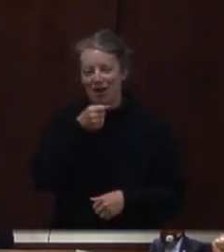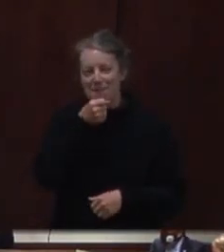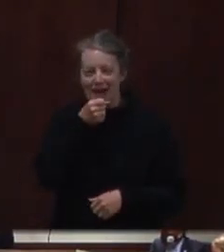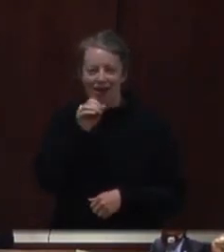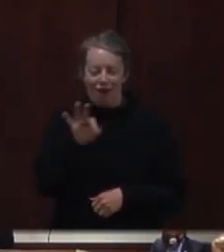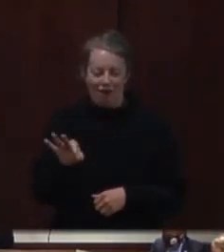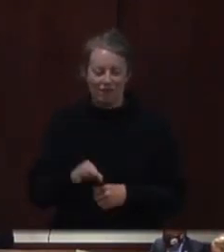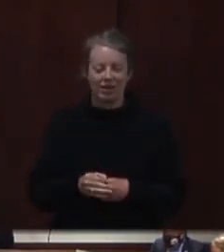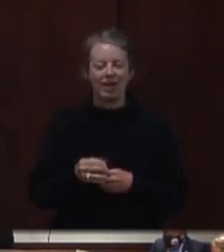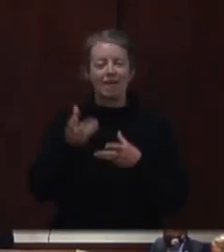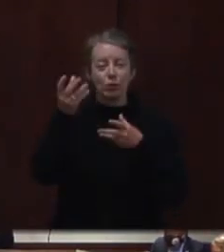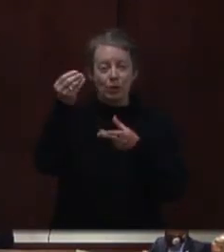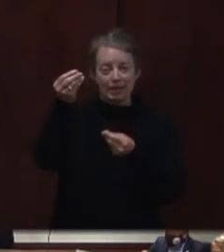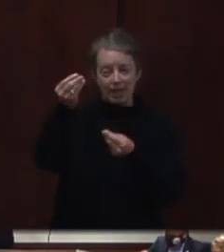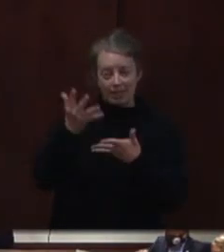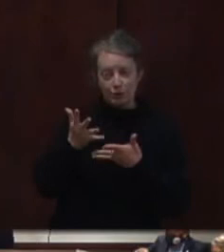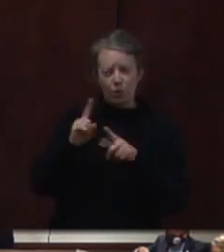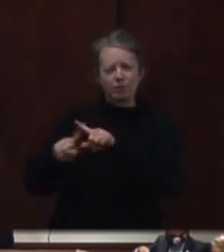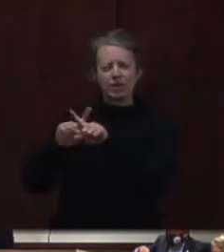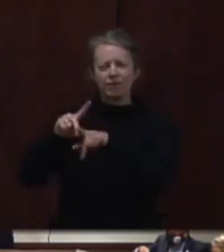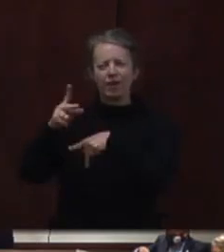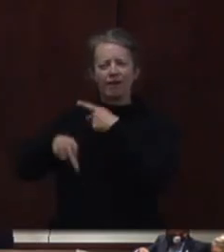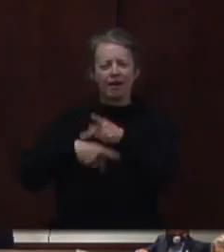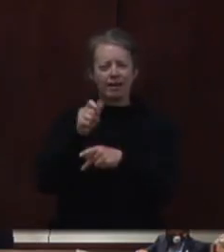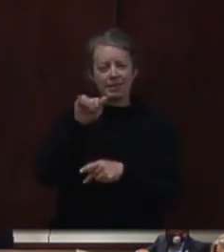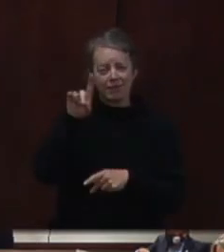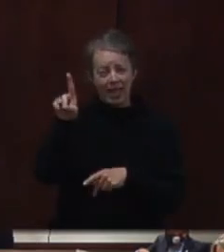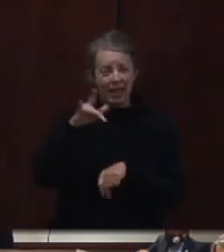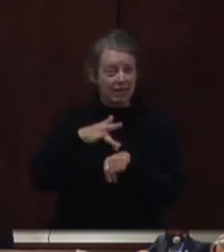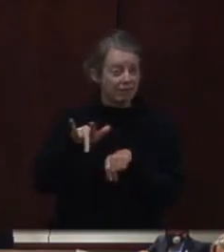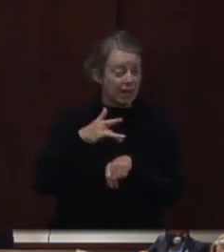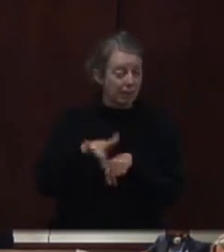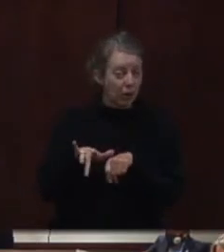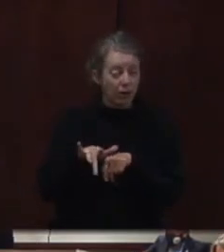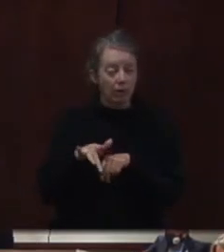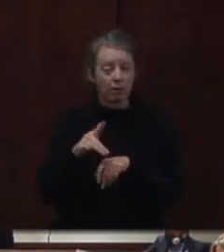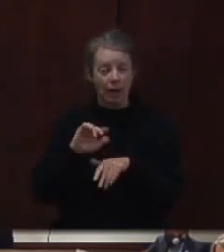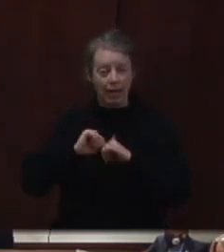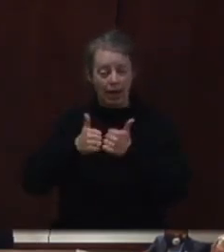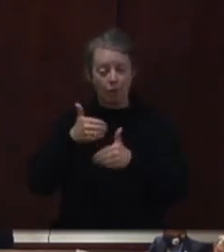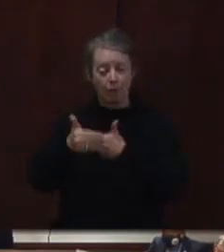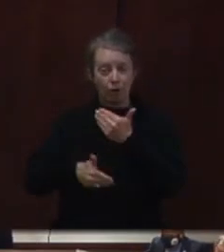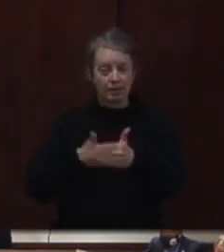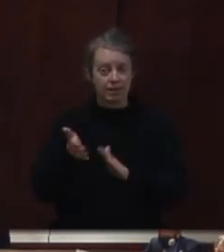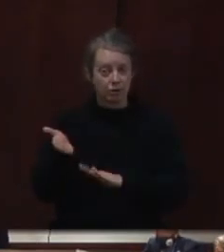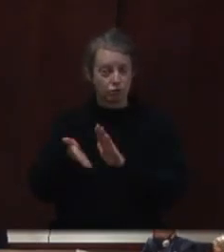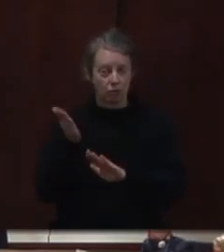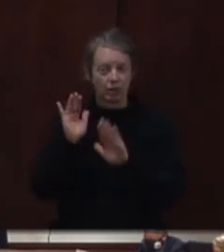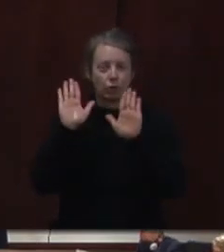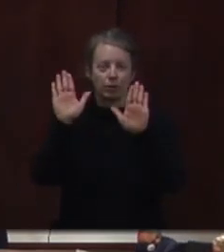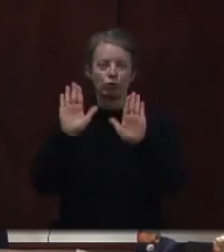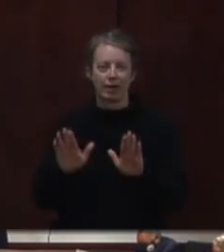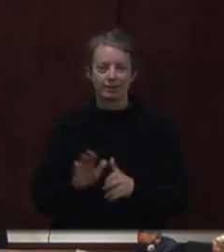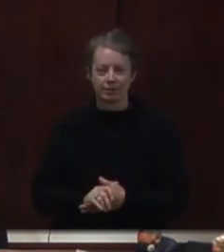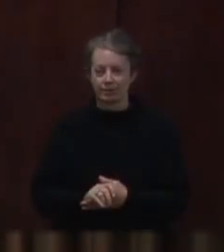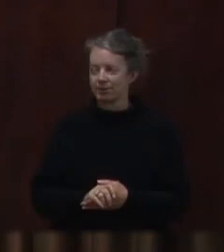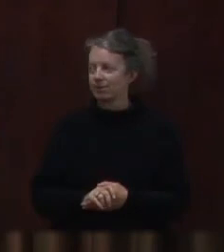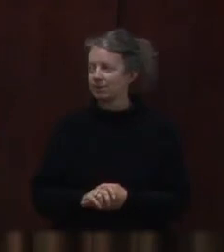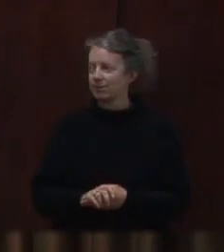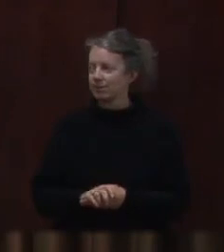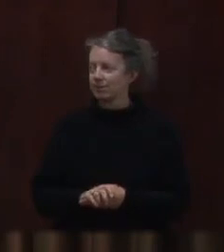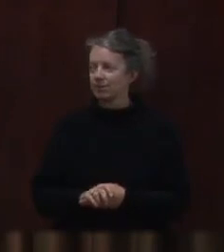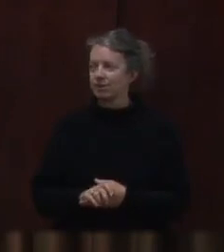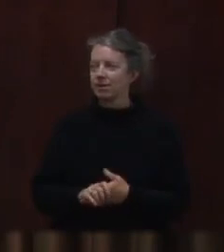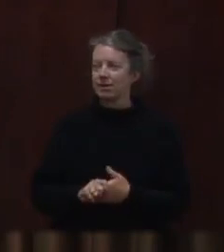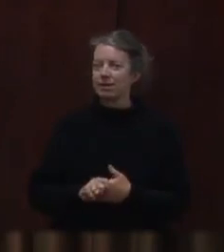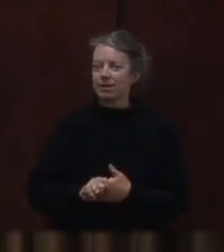The different types of aid and what's available and how those processes are going, that would be great. Thank you. I will circle back and see